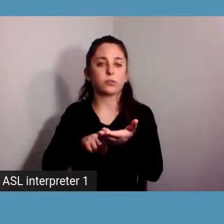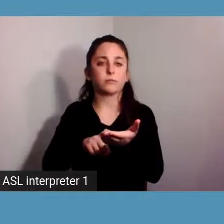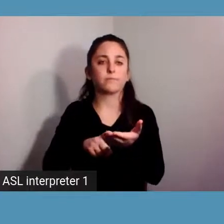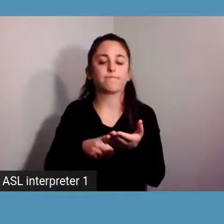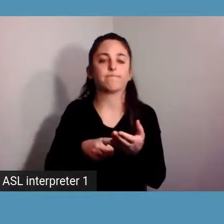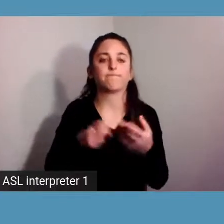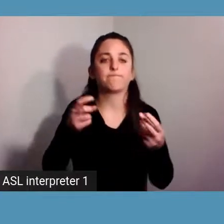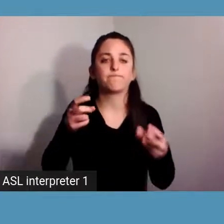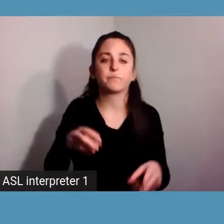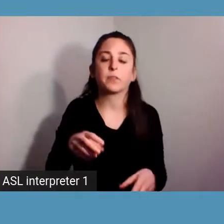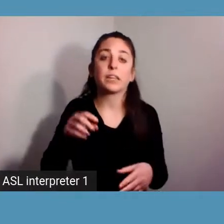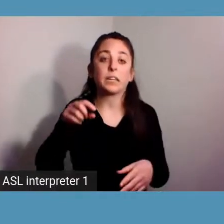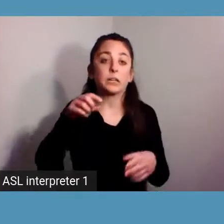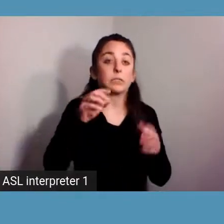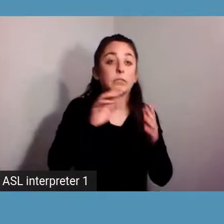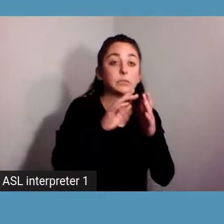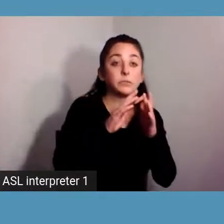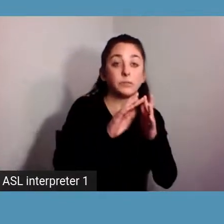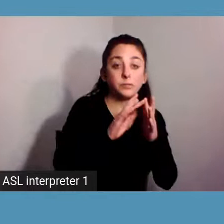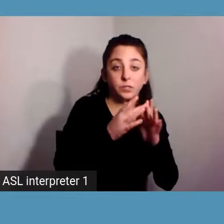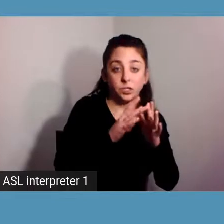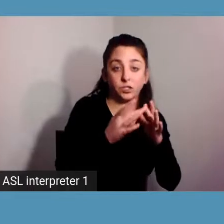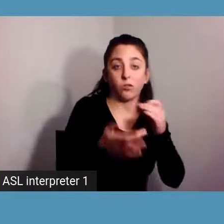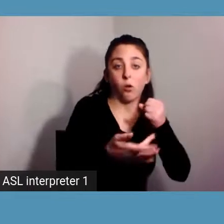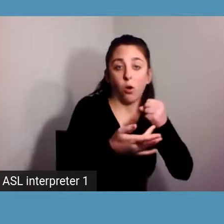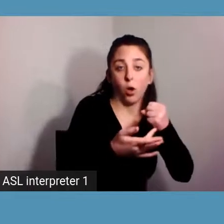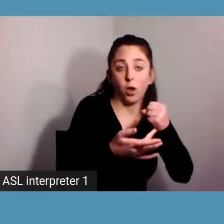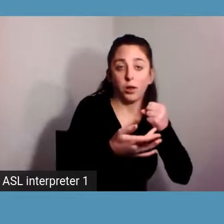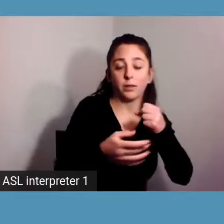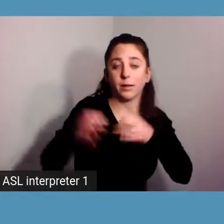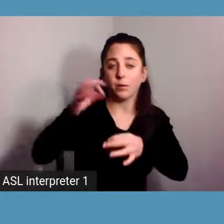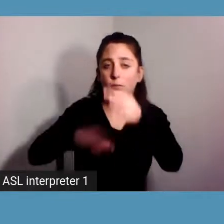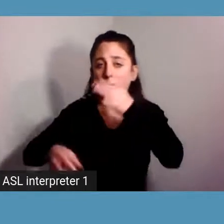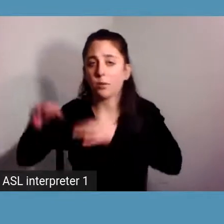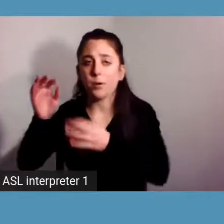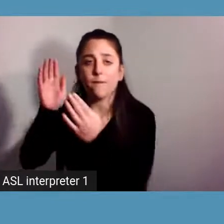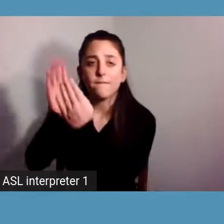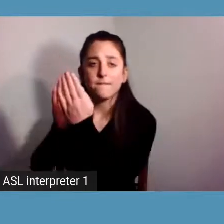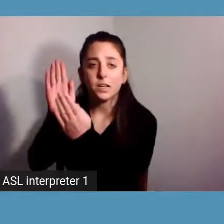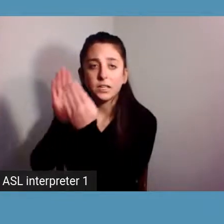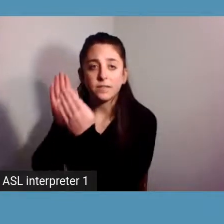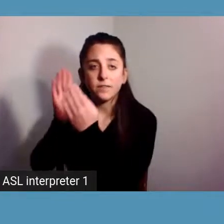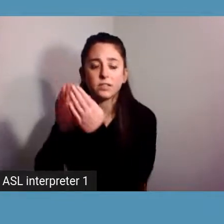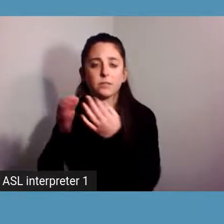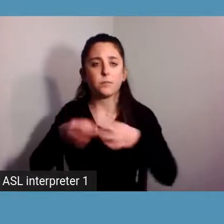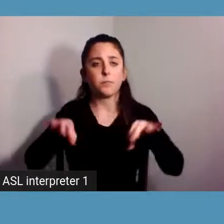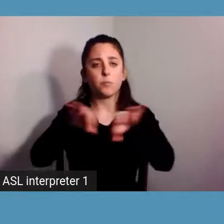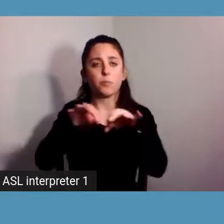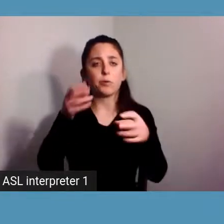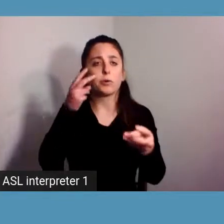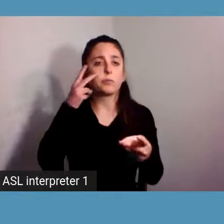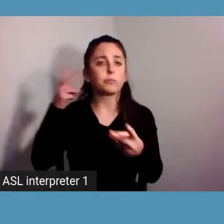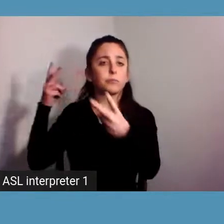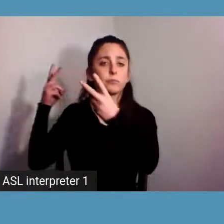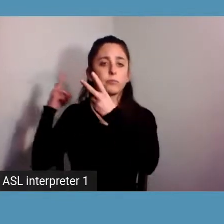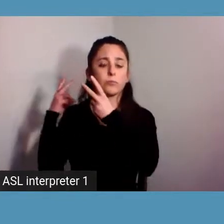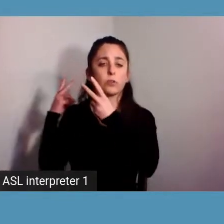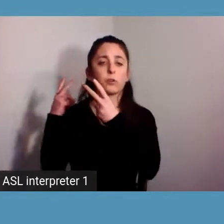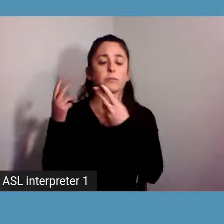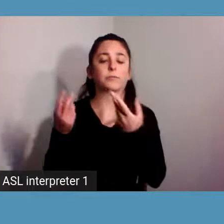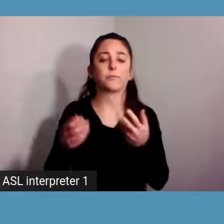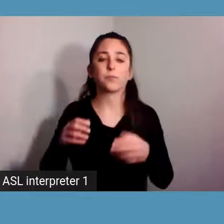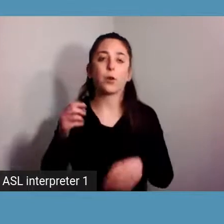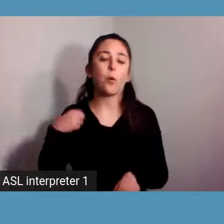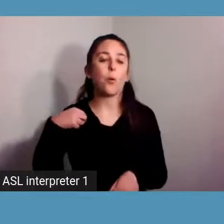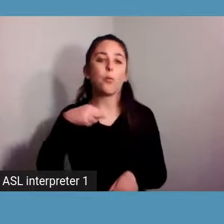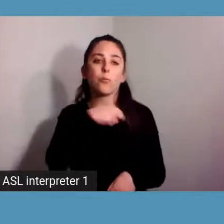of virtual meetings, when digital spaces may substitute our physical sense of place, it's important to reflect on the land we each occupy